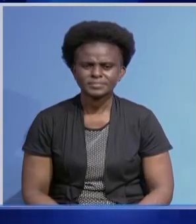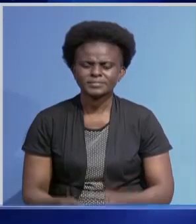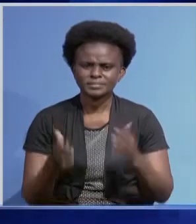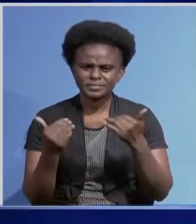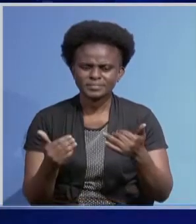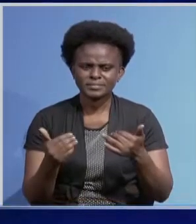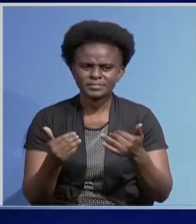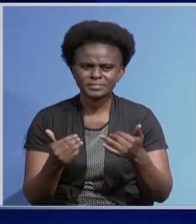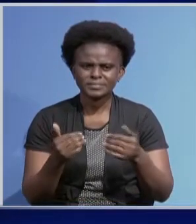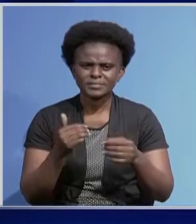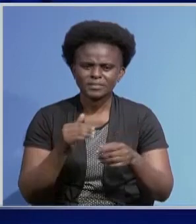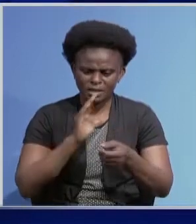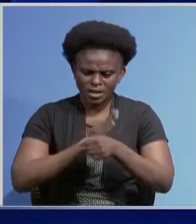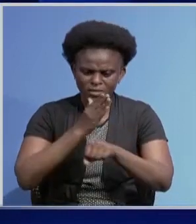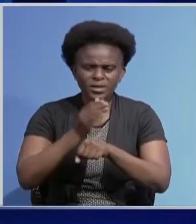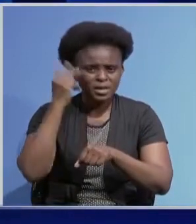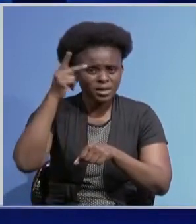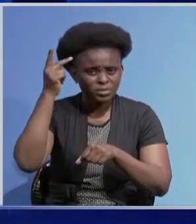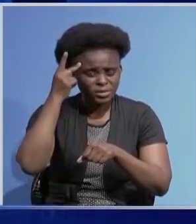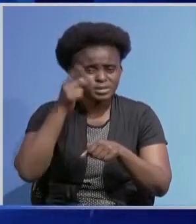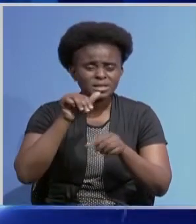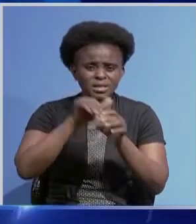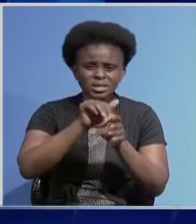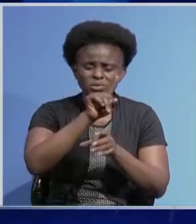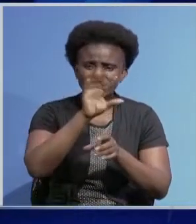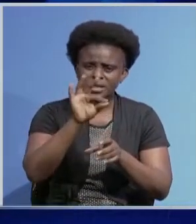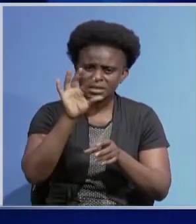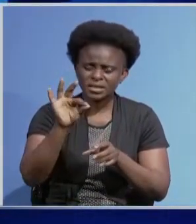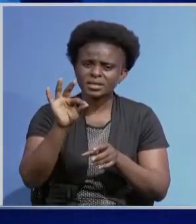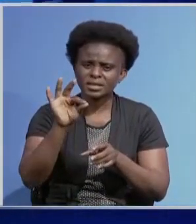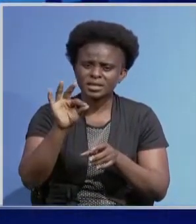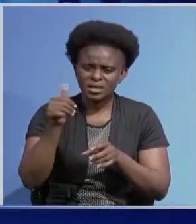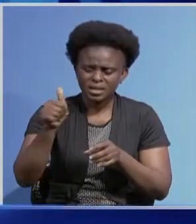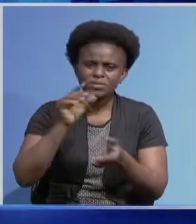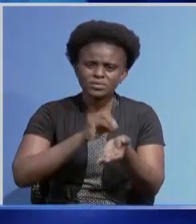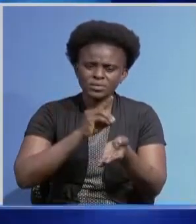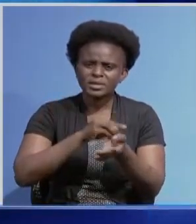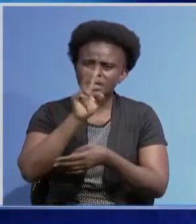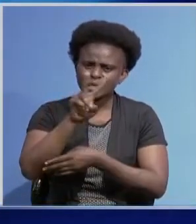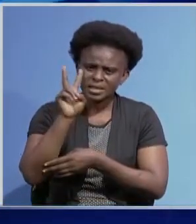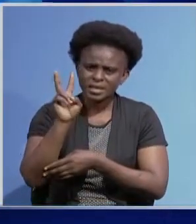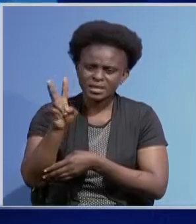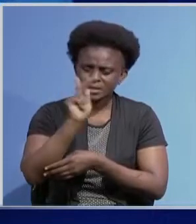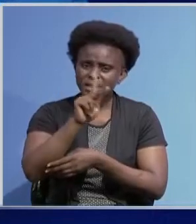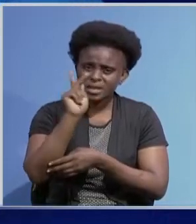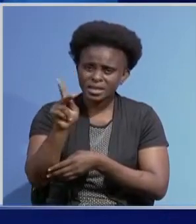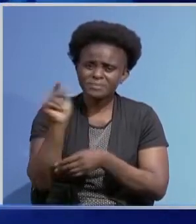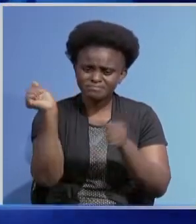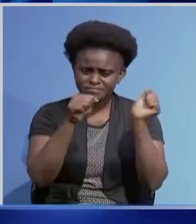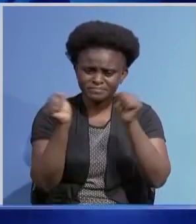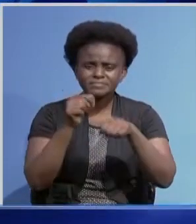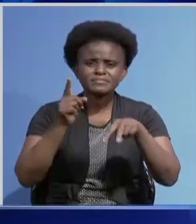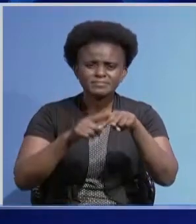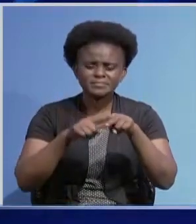Now, after leaving active politics in the 1990s, Dr. Kaunda joined the fight against HIV and AIDS,